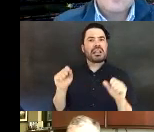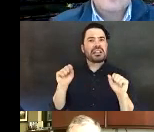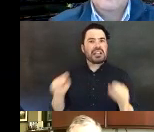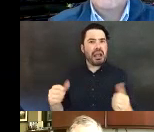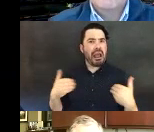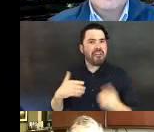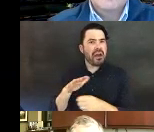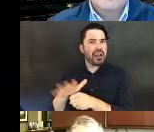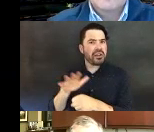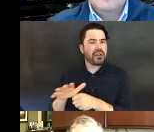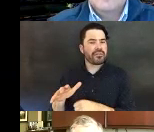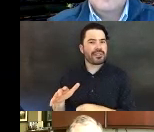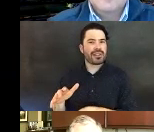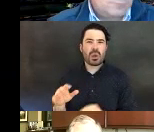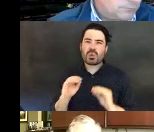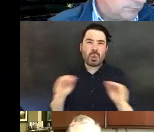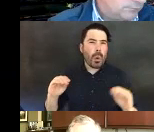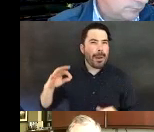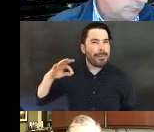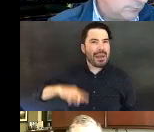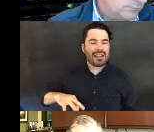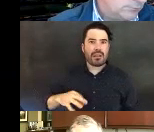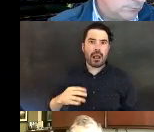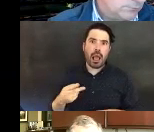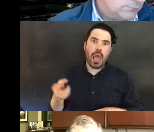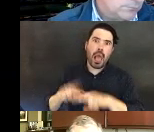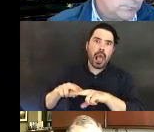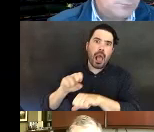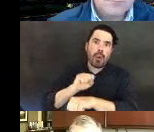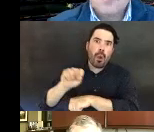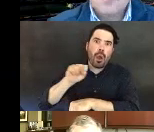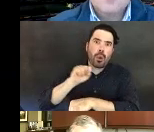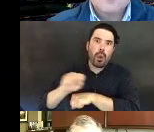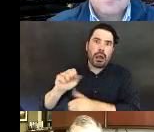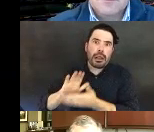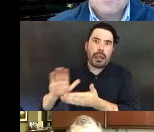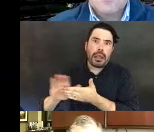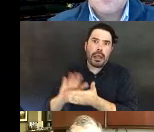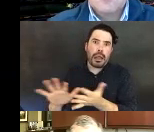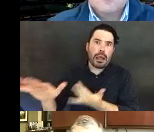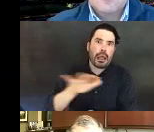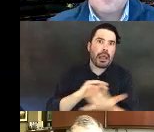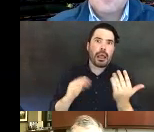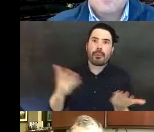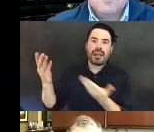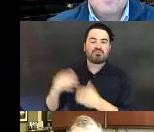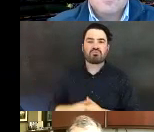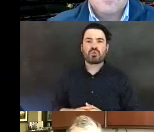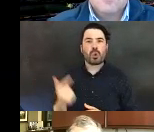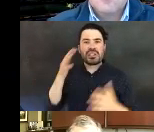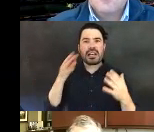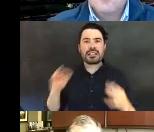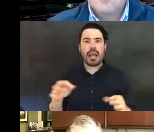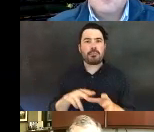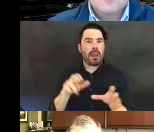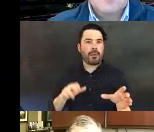just isn't there for the additional effort that it takes. So we made a conscious decision to back off on that. Should we get into a situation